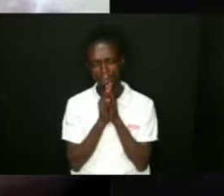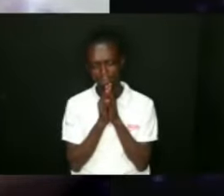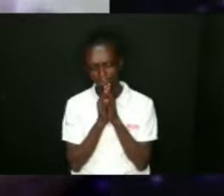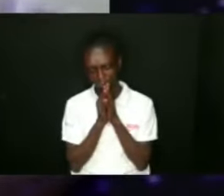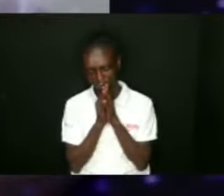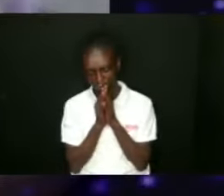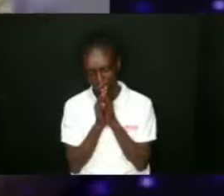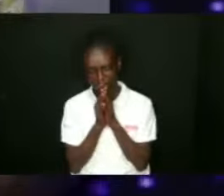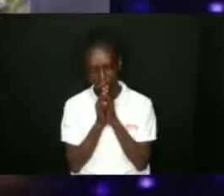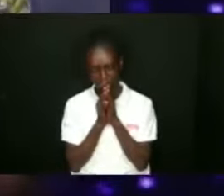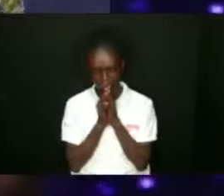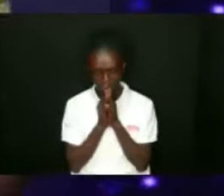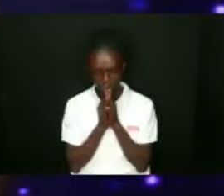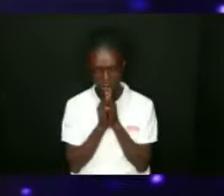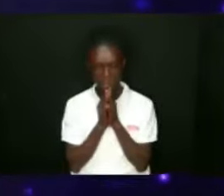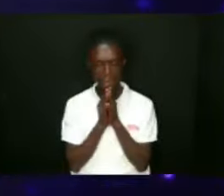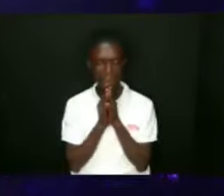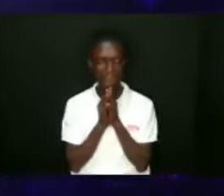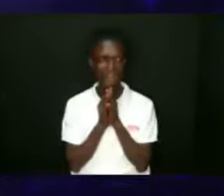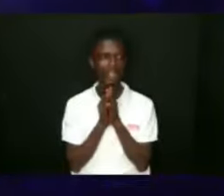Lord,